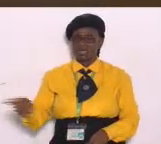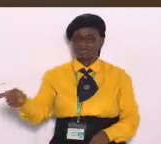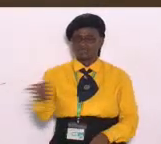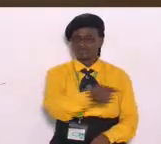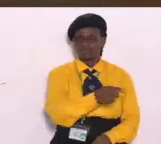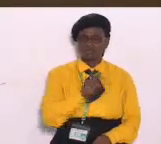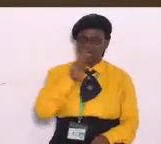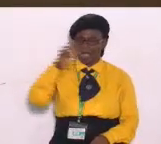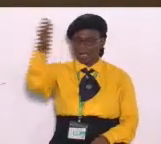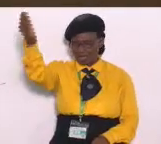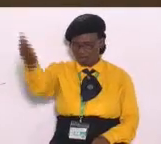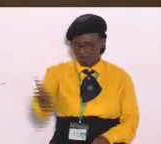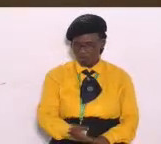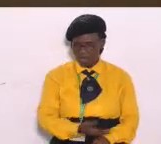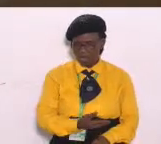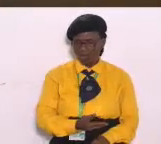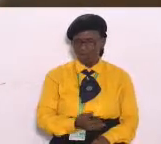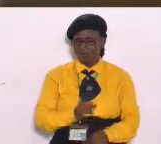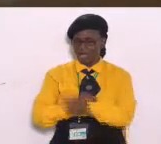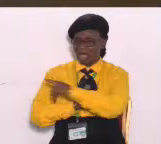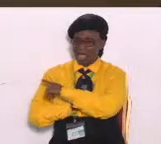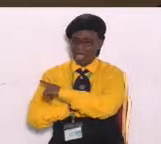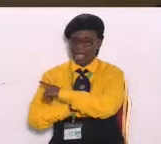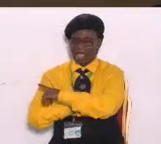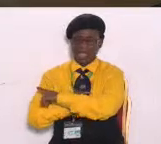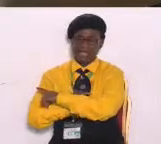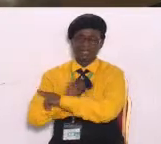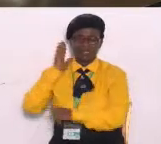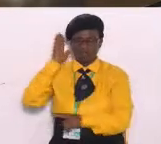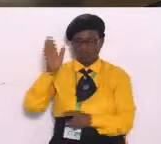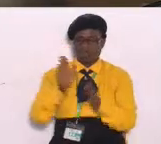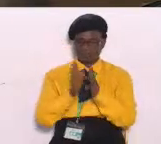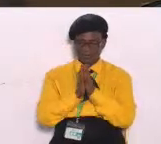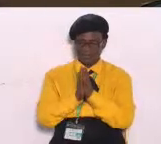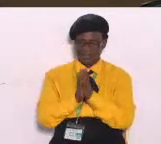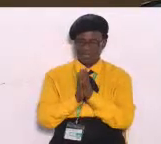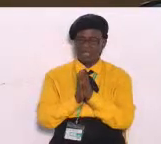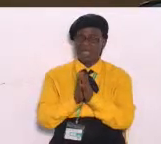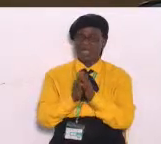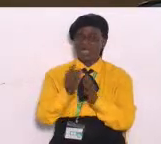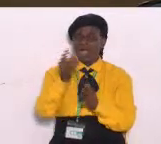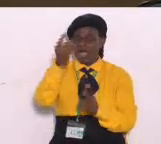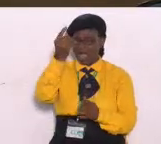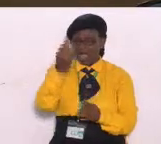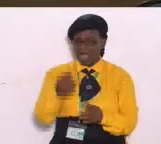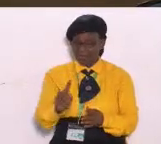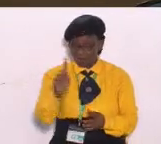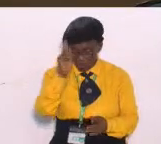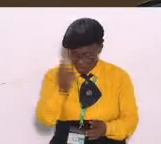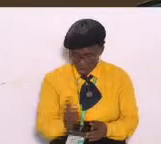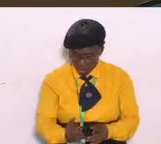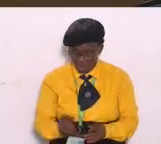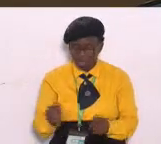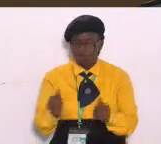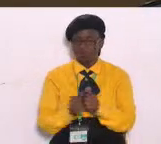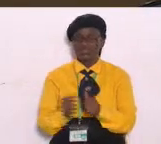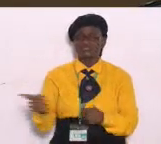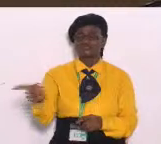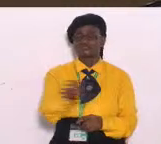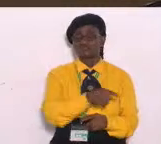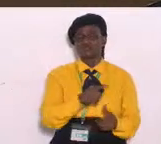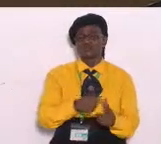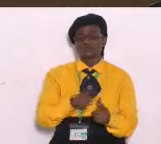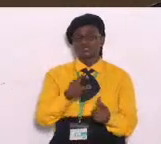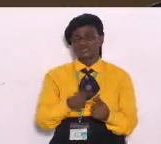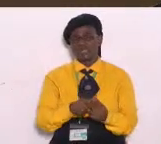welcome. I will pray along with you for a while, and then I release you to keep on talking